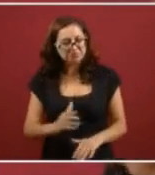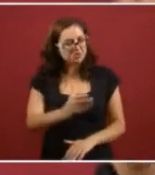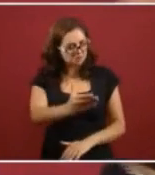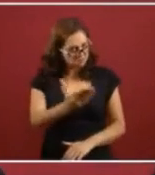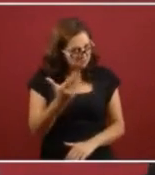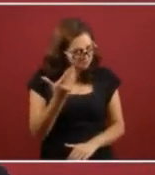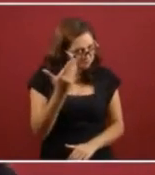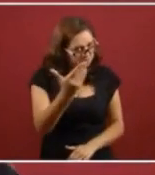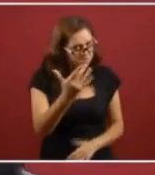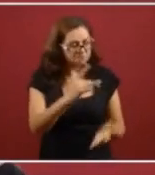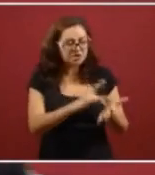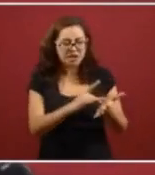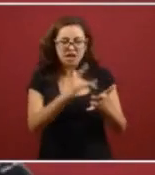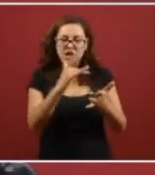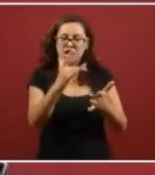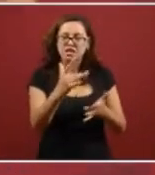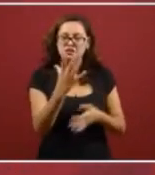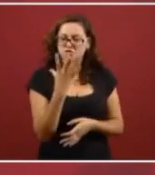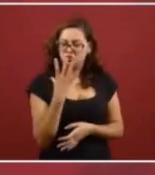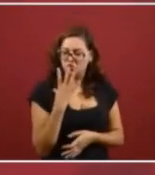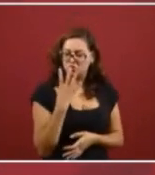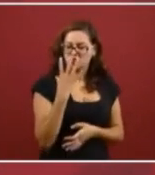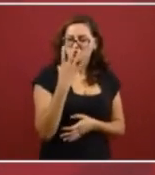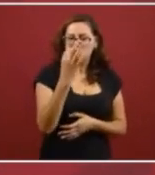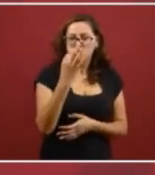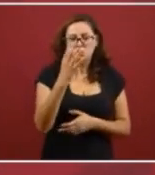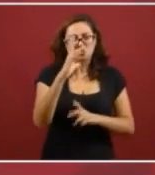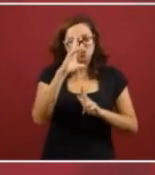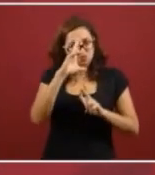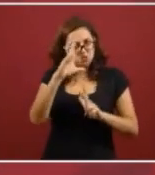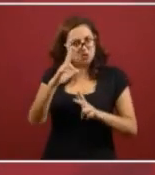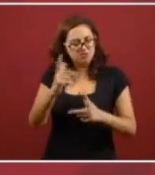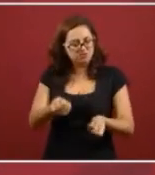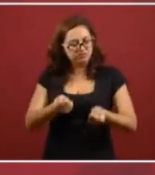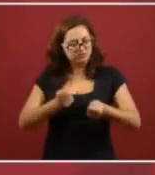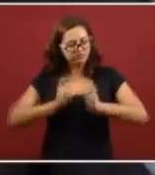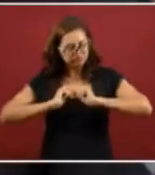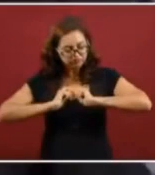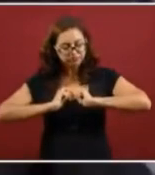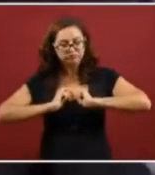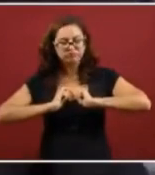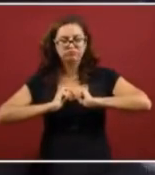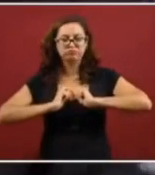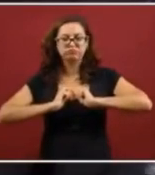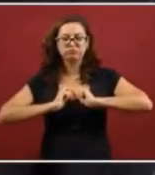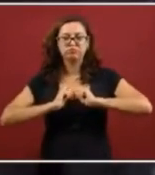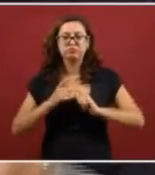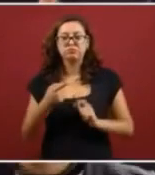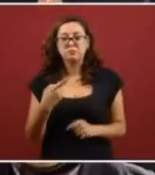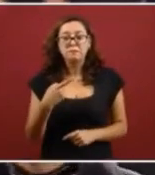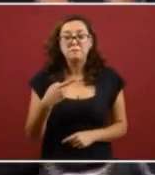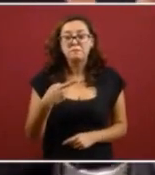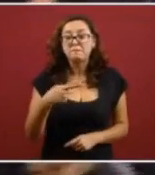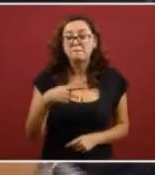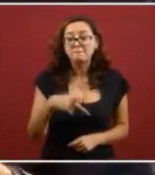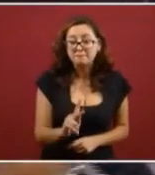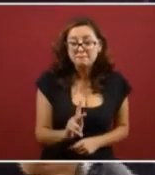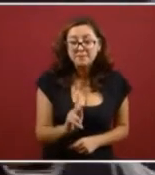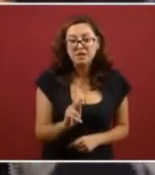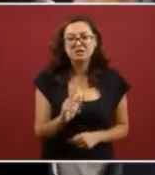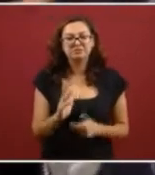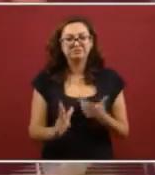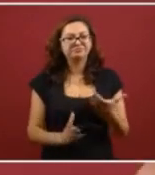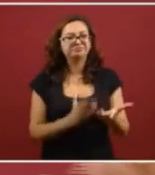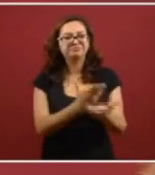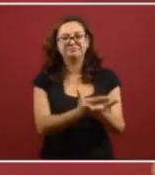me much distinga con este cargo. To be distinguished with this charge. Pero le presento